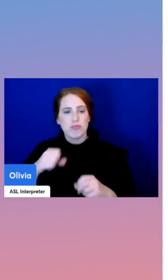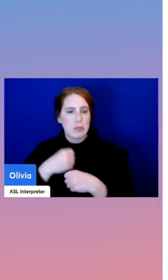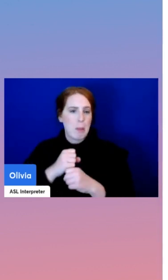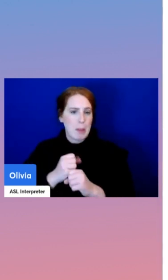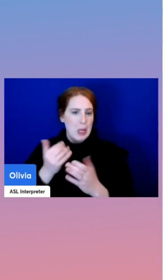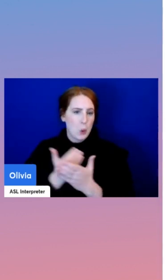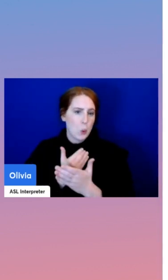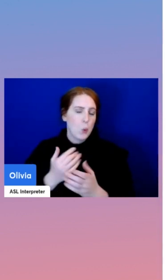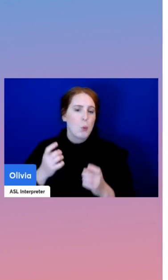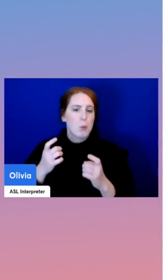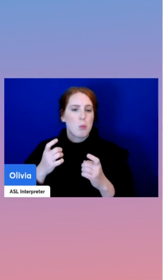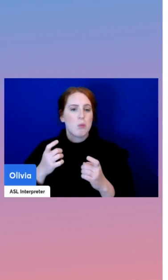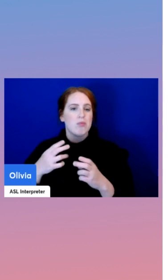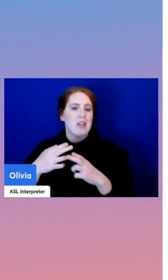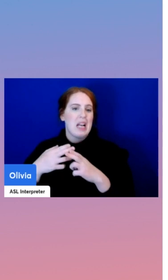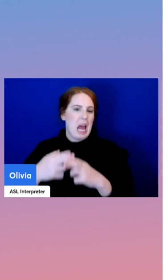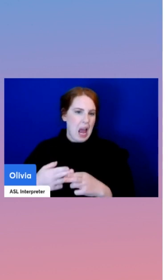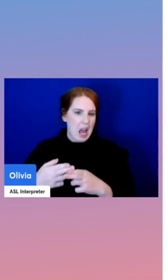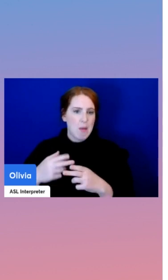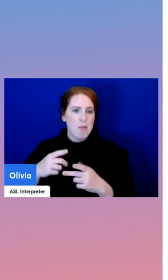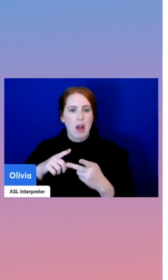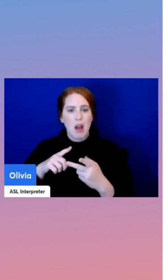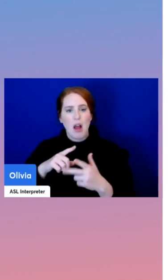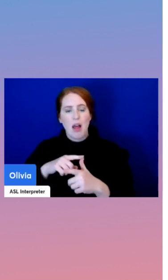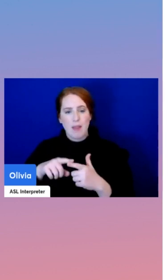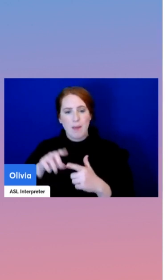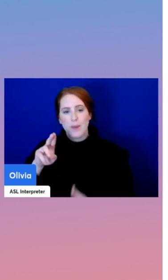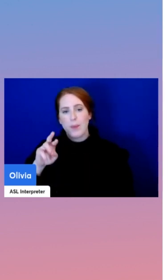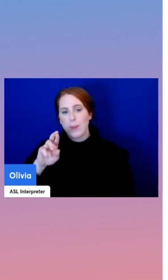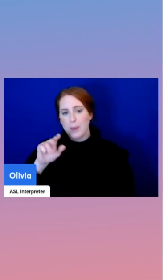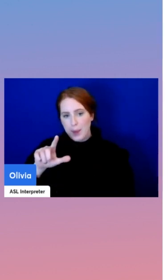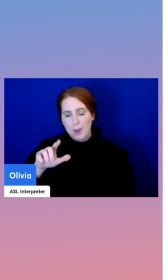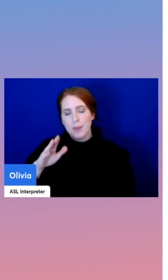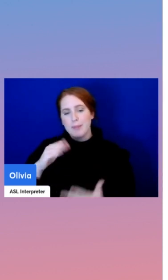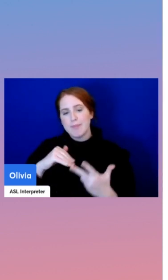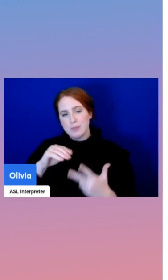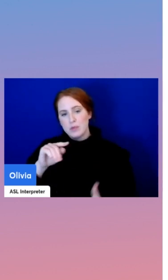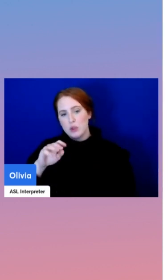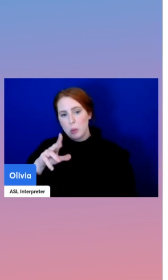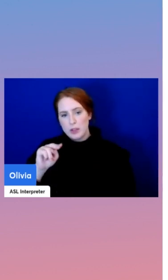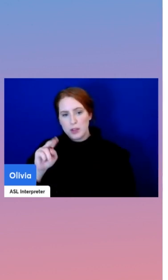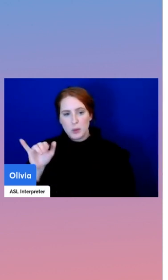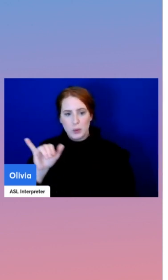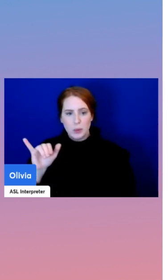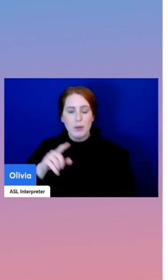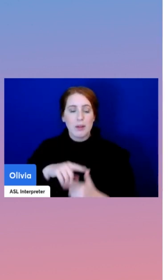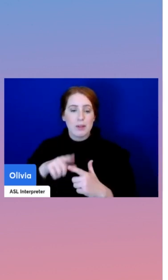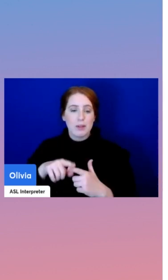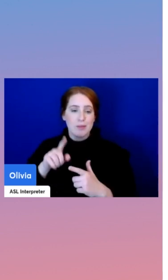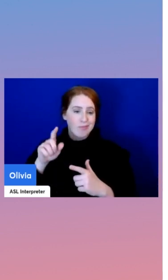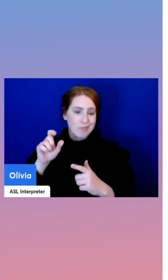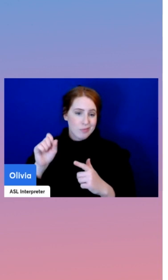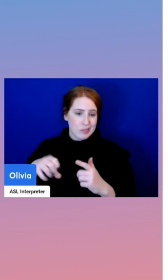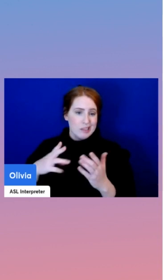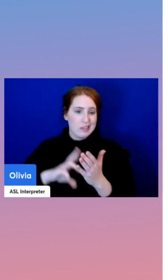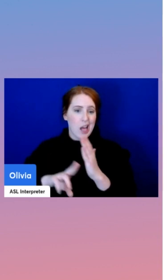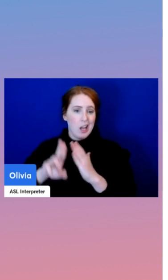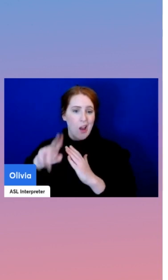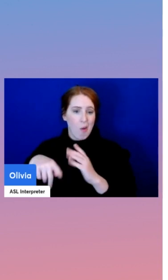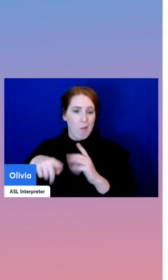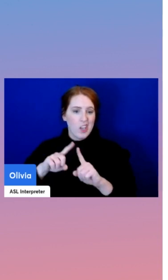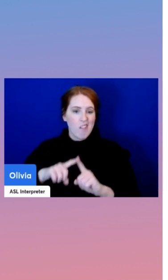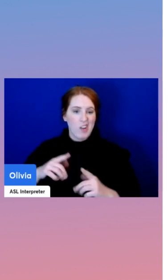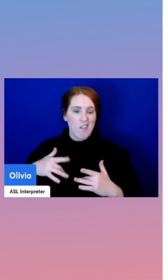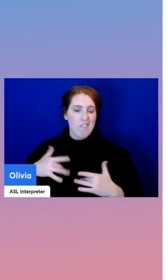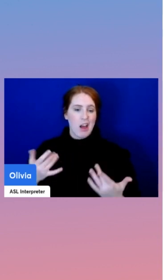and of course you need to provide the webhook URL and a token. And here you can subscribe to specific AMI events, like whenever a new